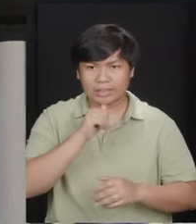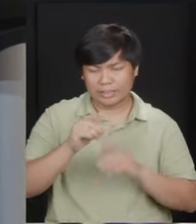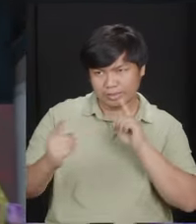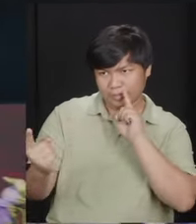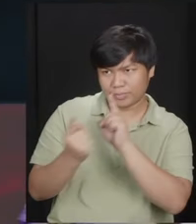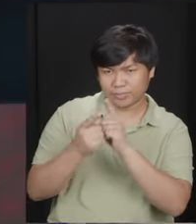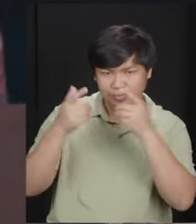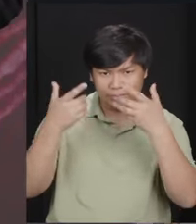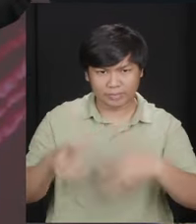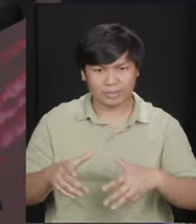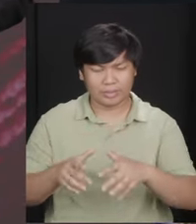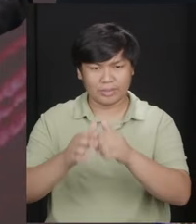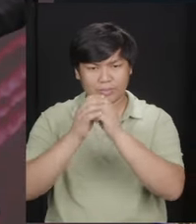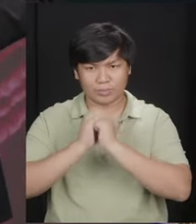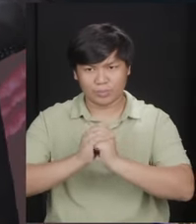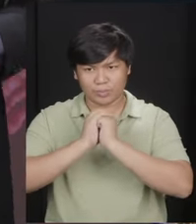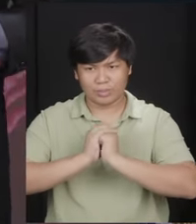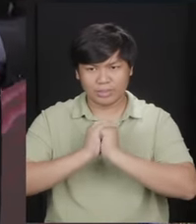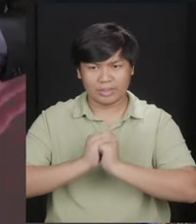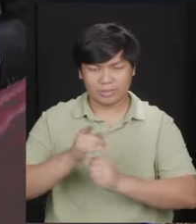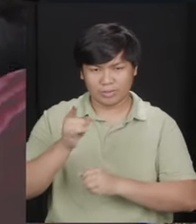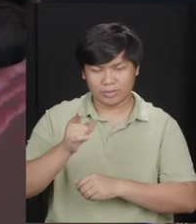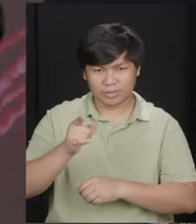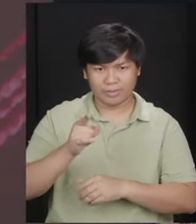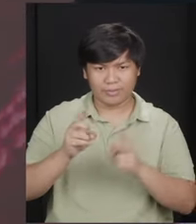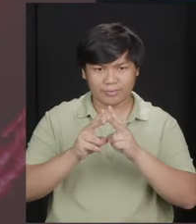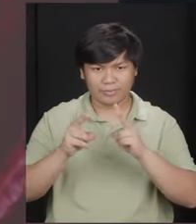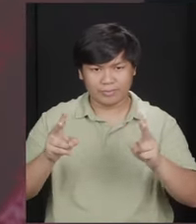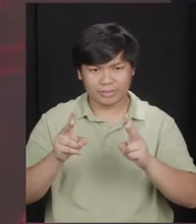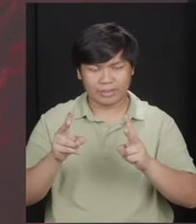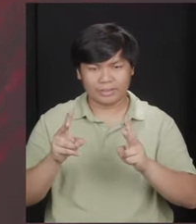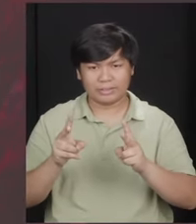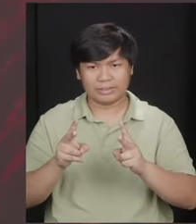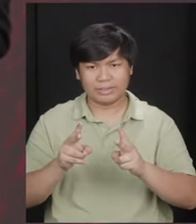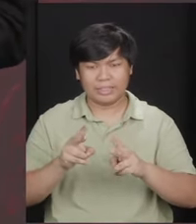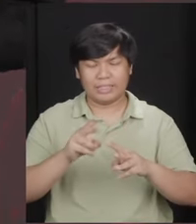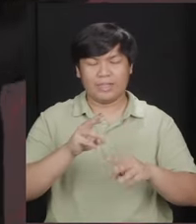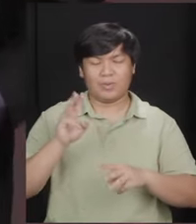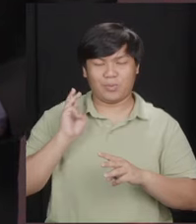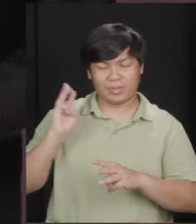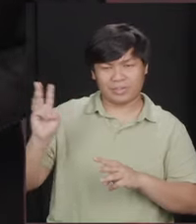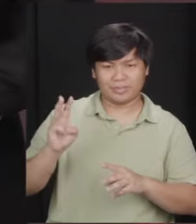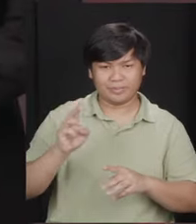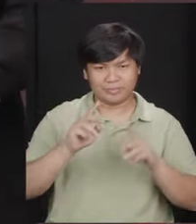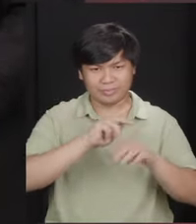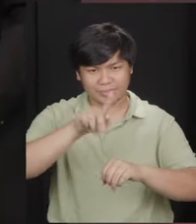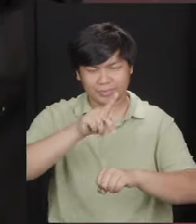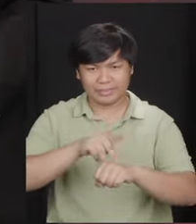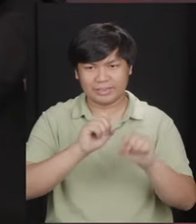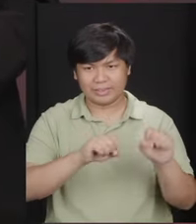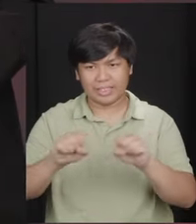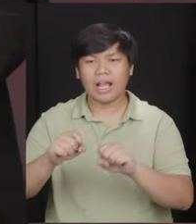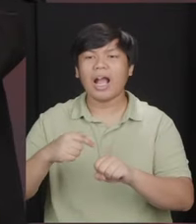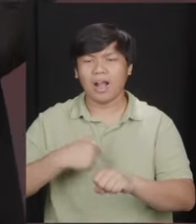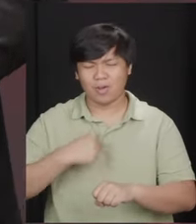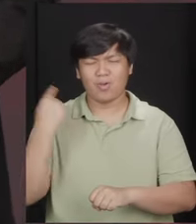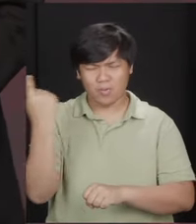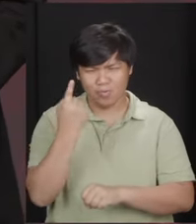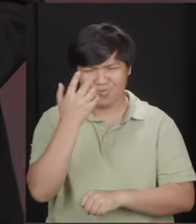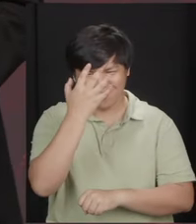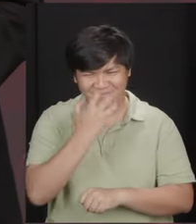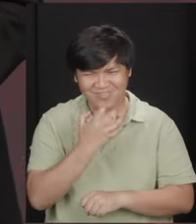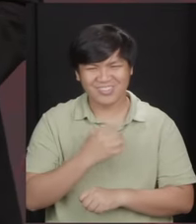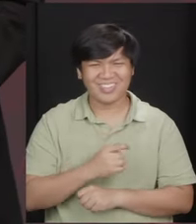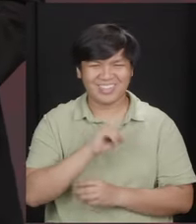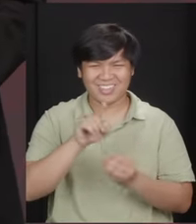me after the service and say, Pastor, I know that you're very, very upset over the West Philippine Sea. I will always be upset over the West